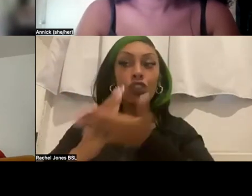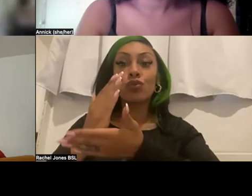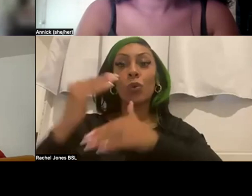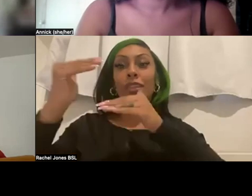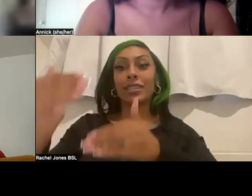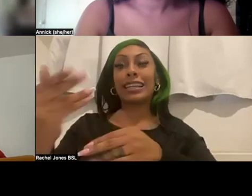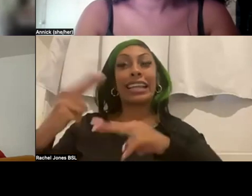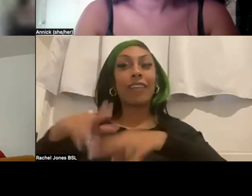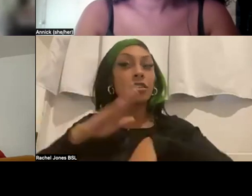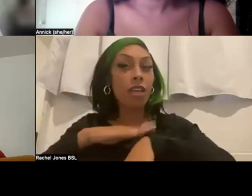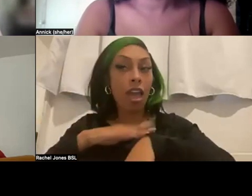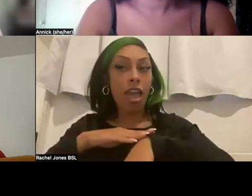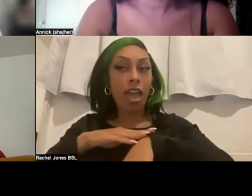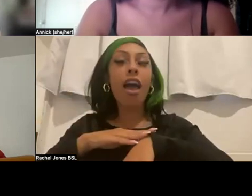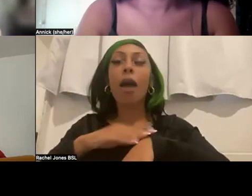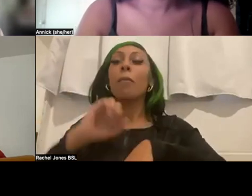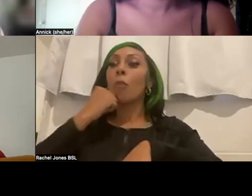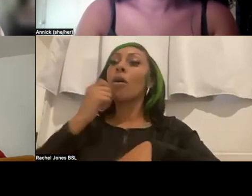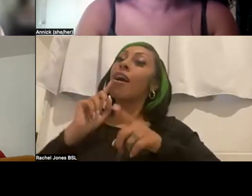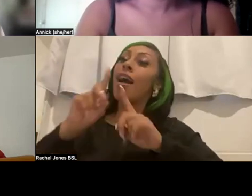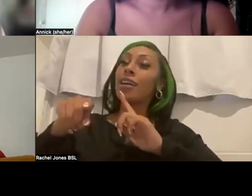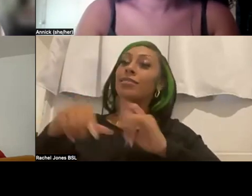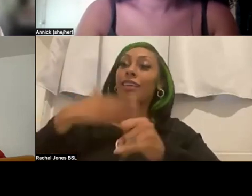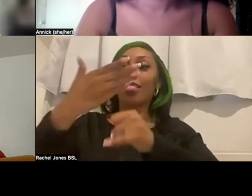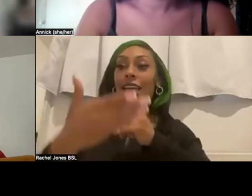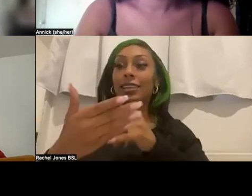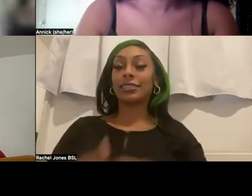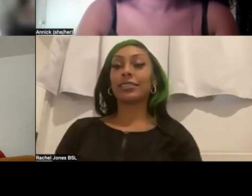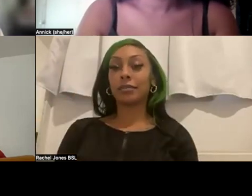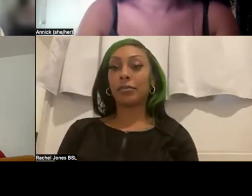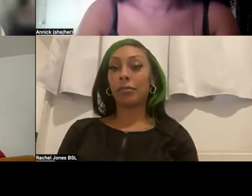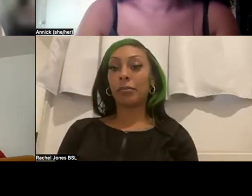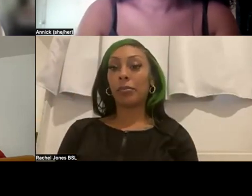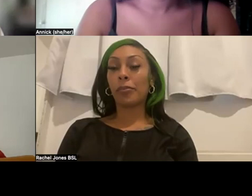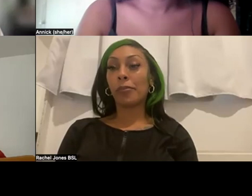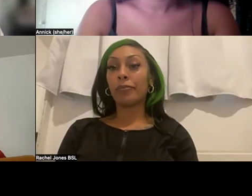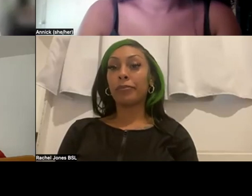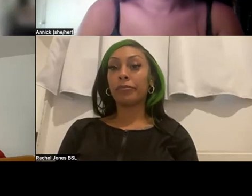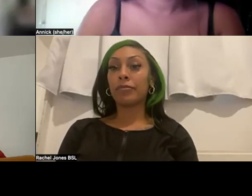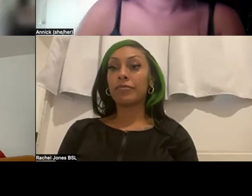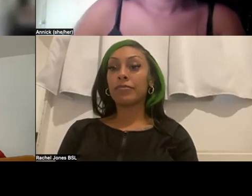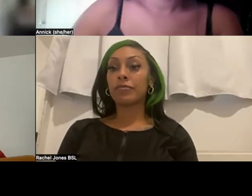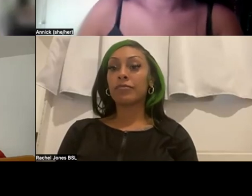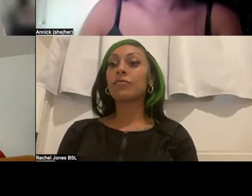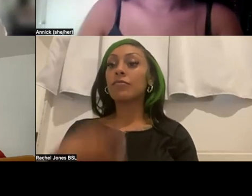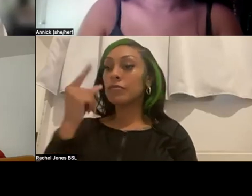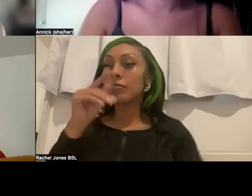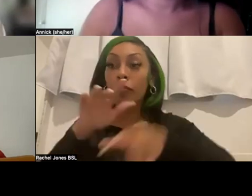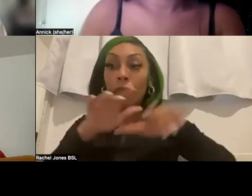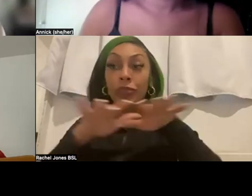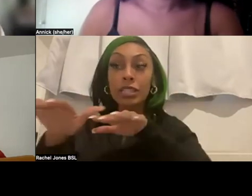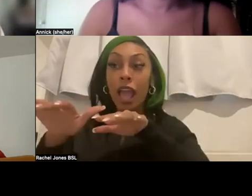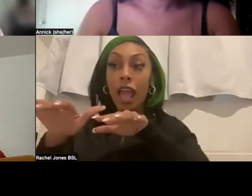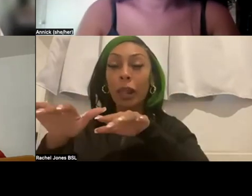we'll hopefully be able to get to your questions at the end. So to do so, type the word question in the chat